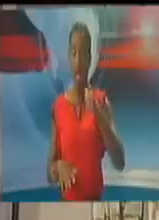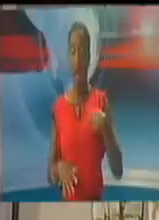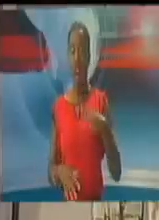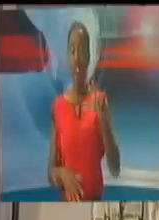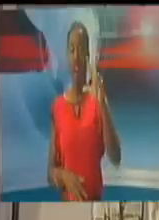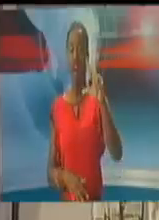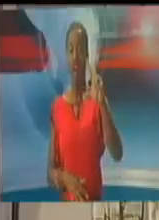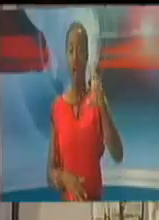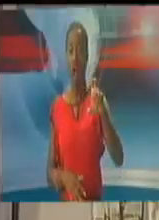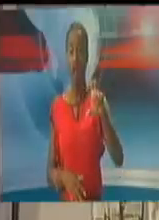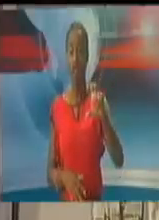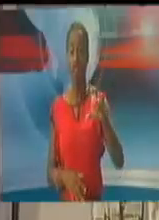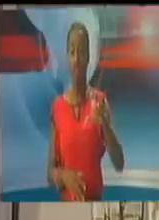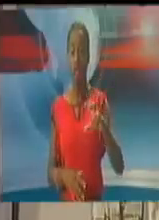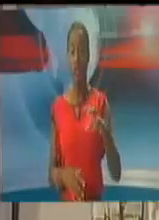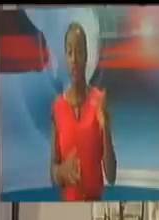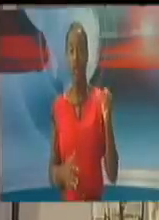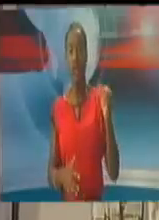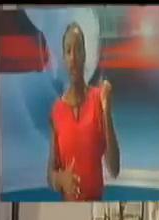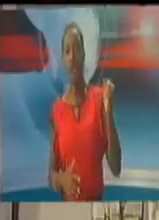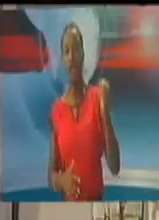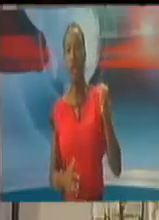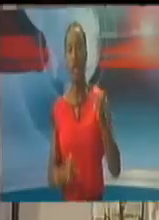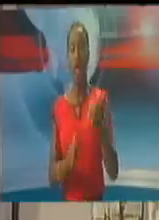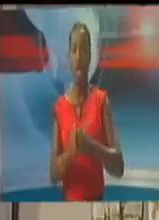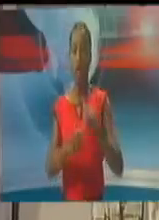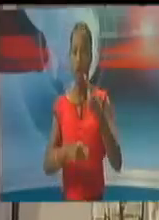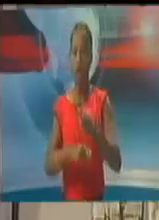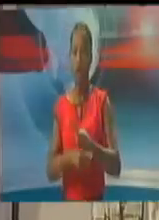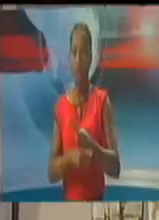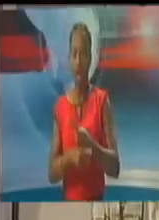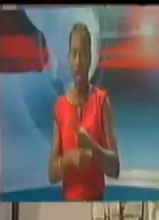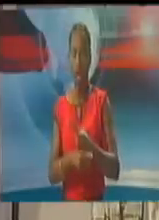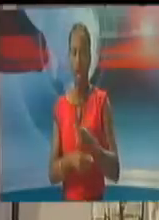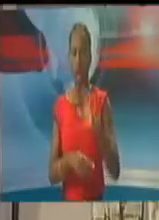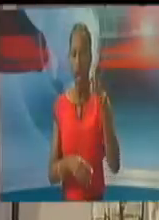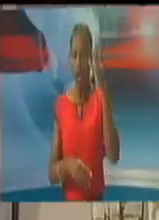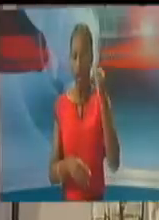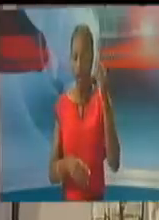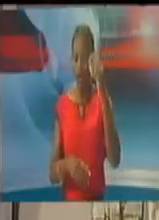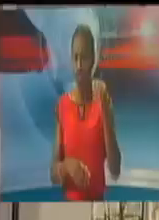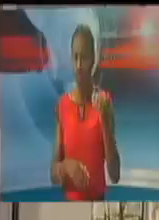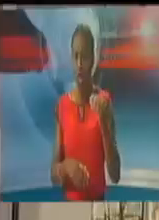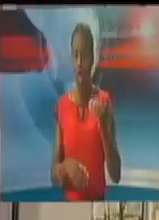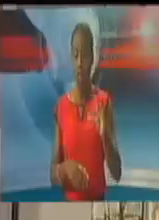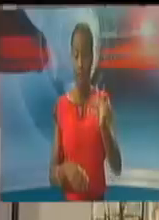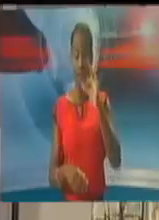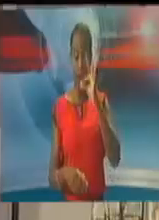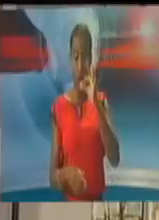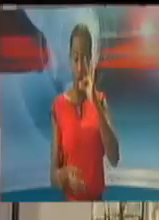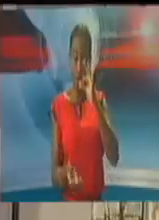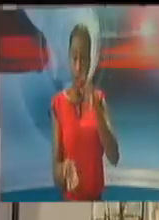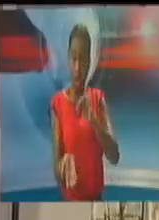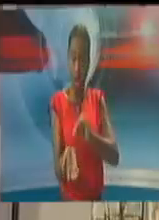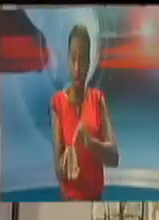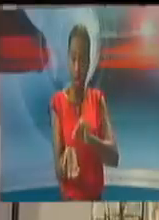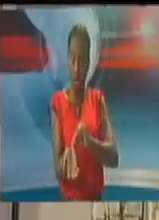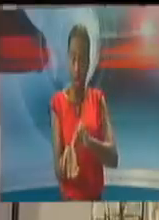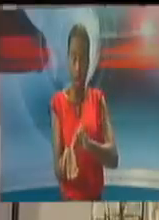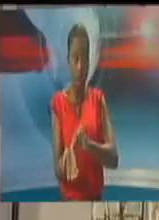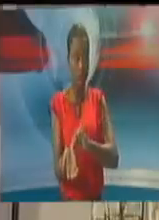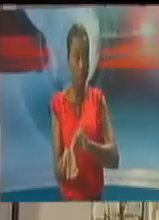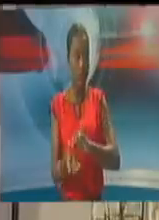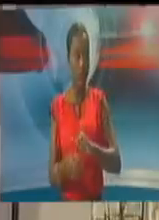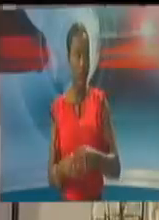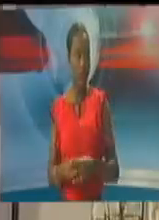day. And out of her experience with medical marijuana and Dr. Sanjay Gupta following her and changing